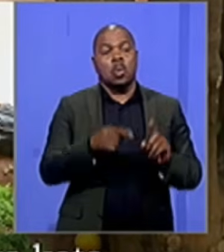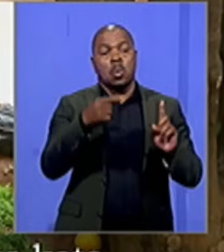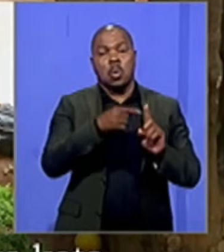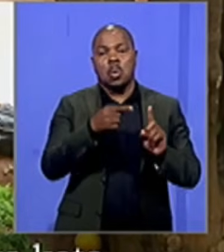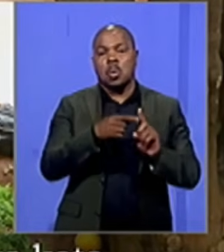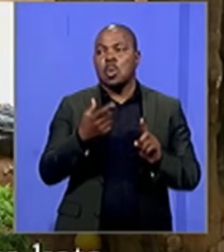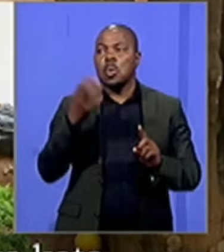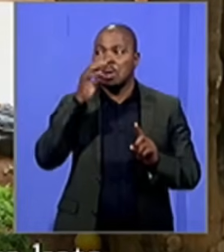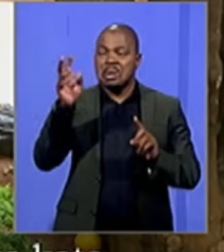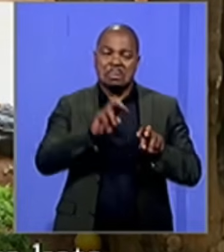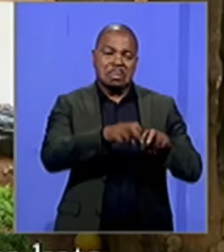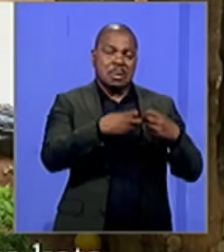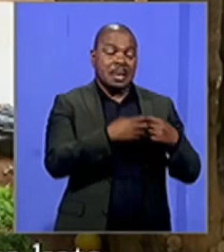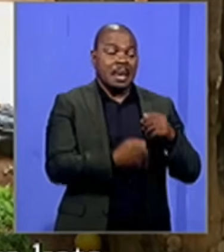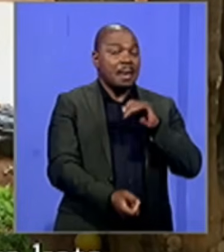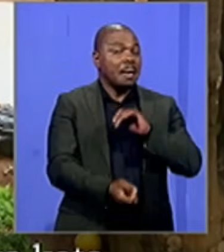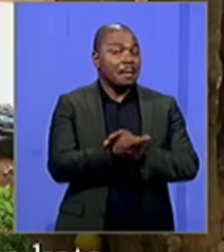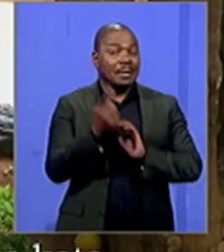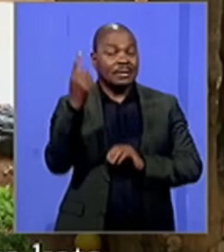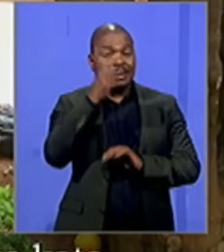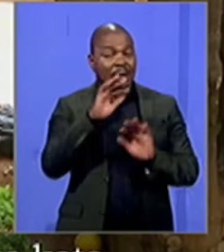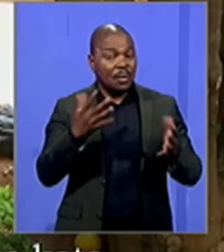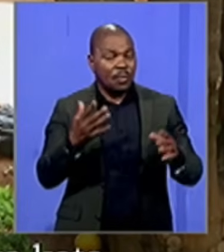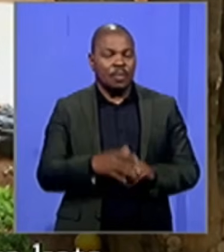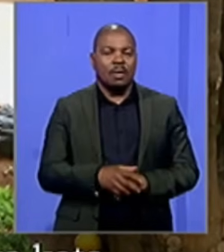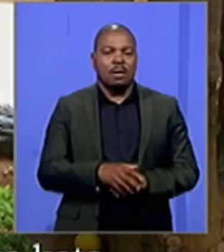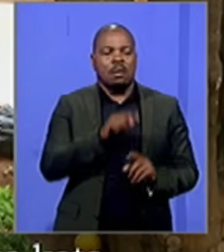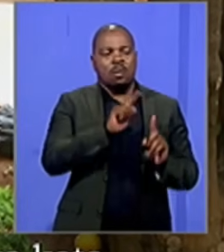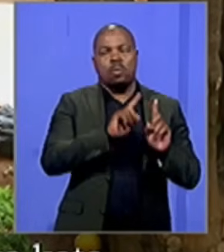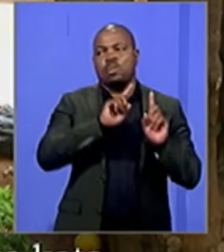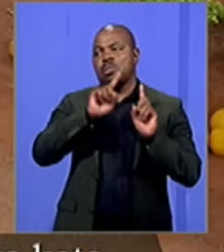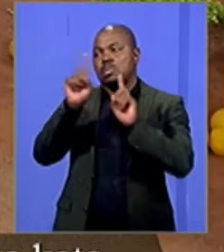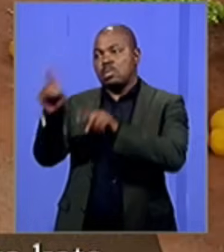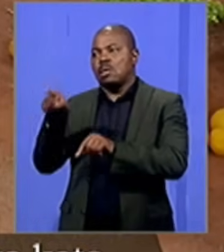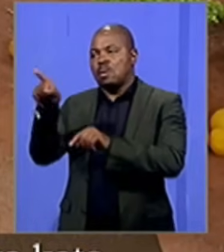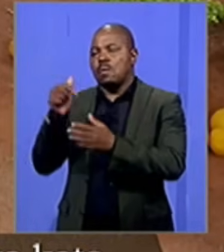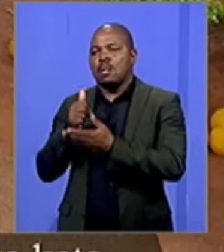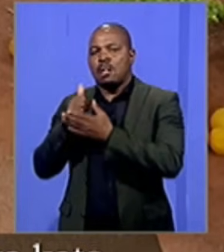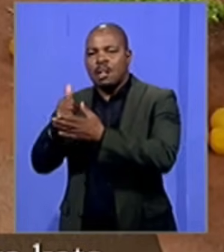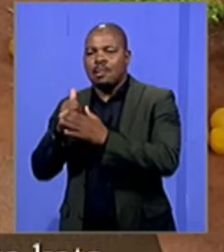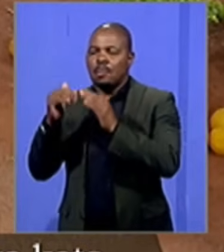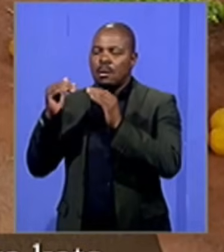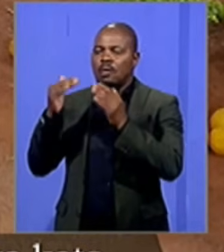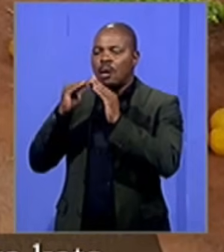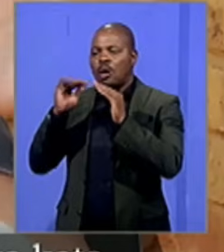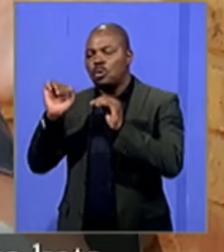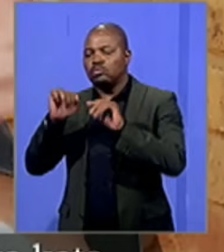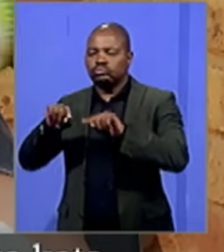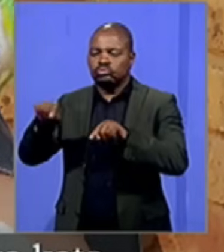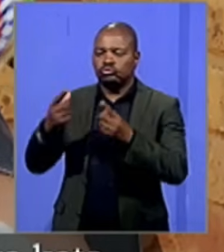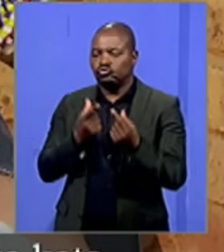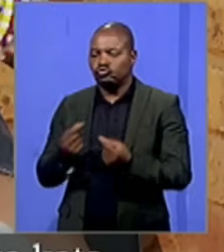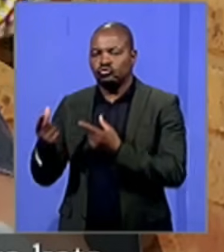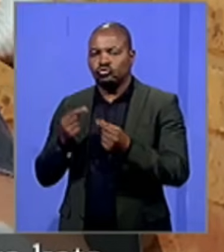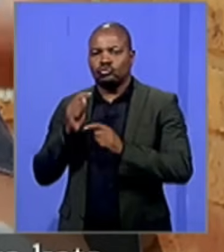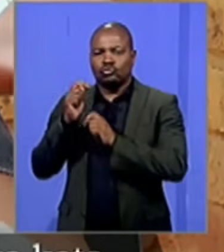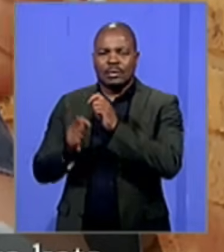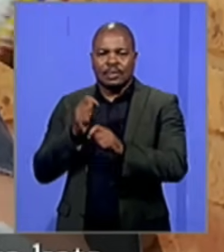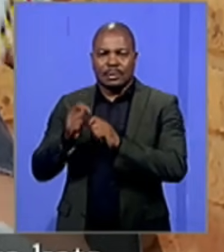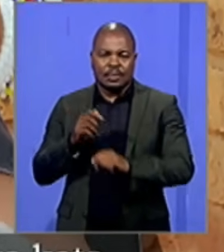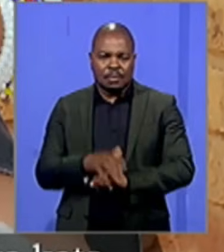kata o re letšatšing la diphišamare tše o be a ile go thuša modirabošula bjo ka go tiiša motse wa gagwe. Out of nowhere, boop,